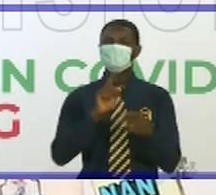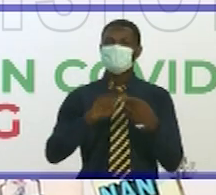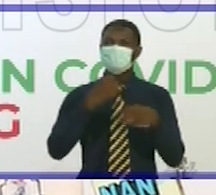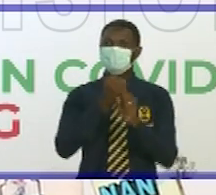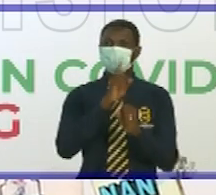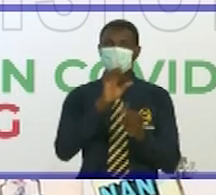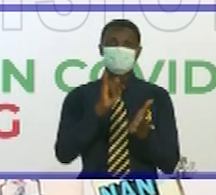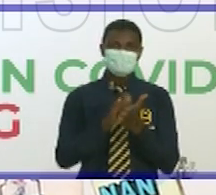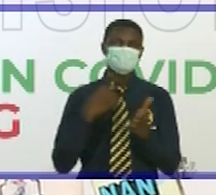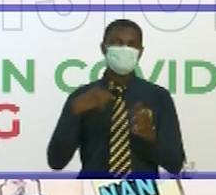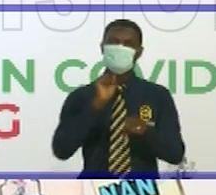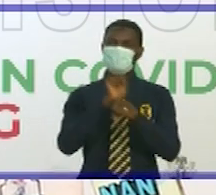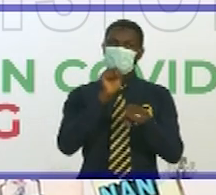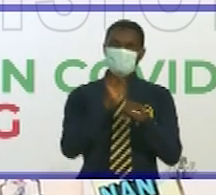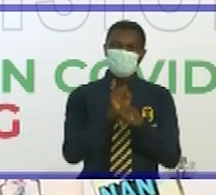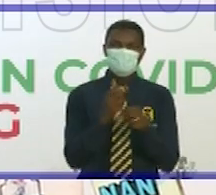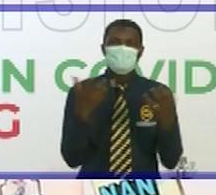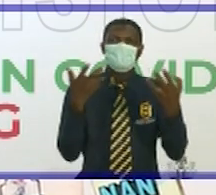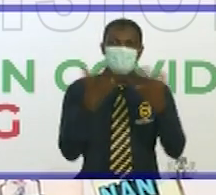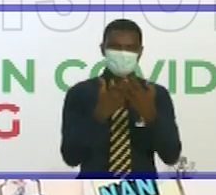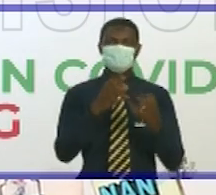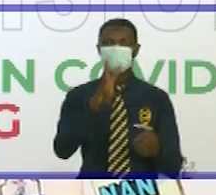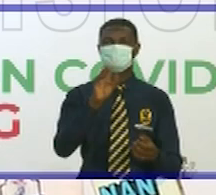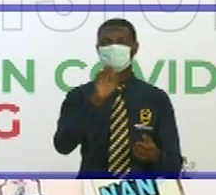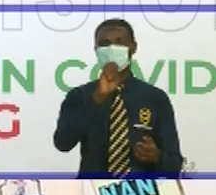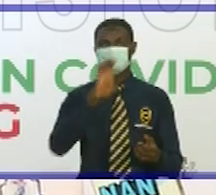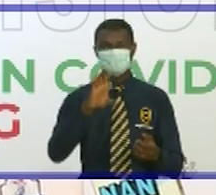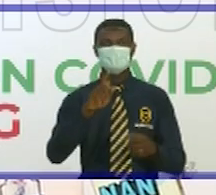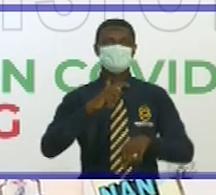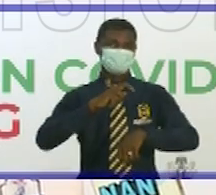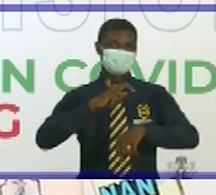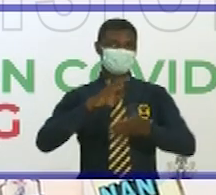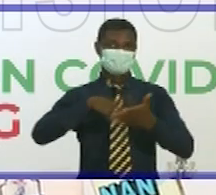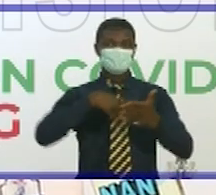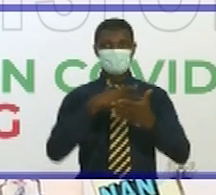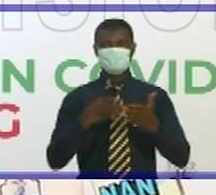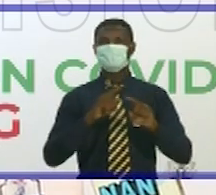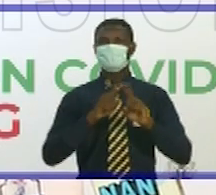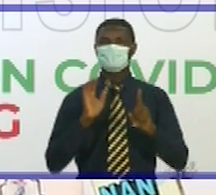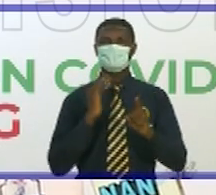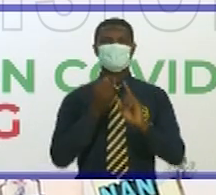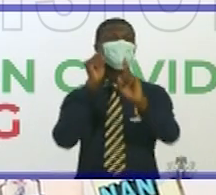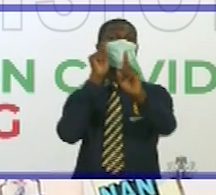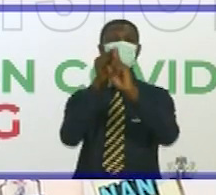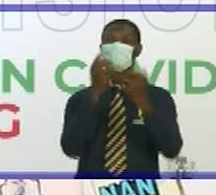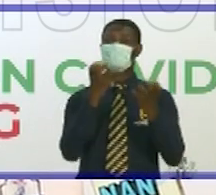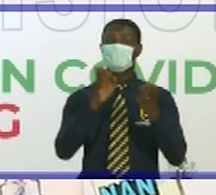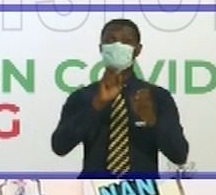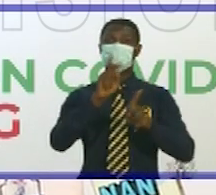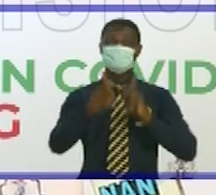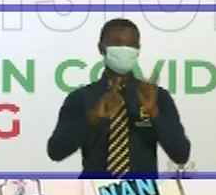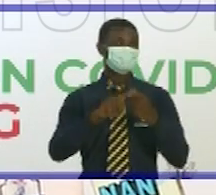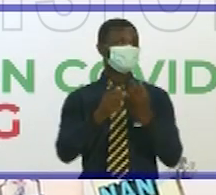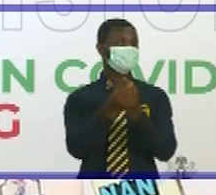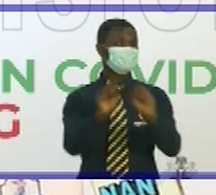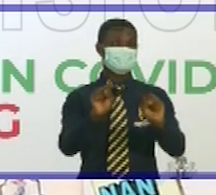time frame so that everybody will work within this. But the key factor of safety, we will not open